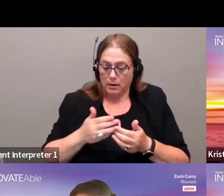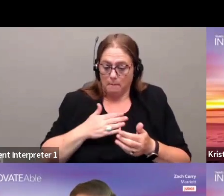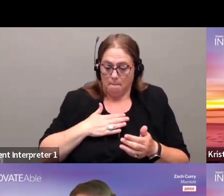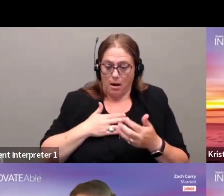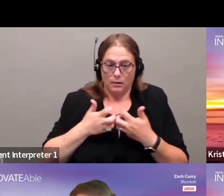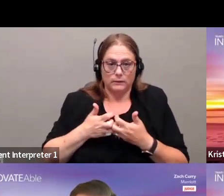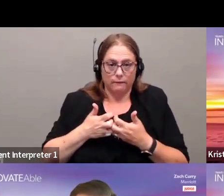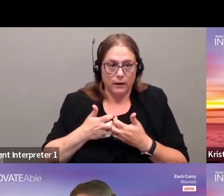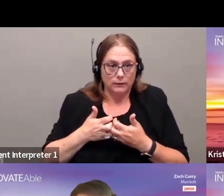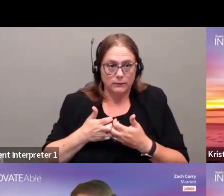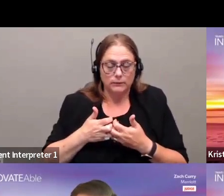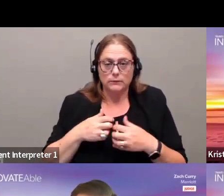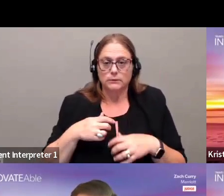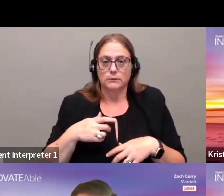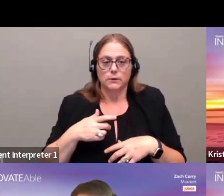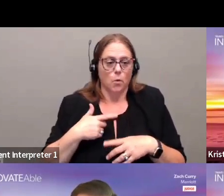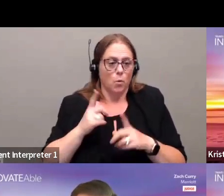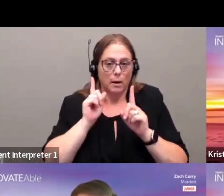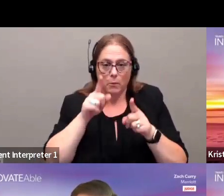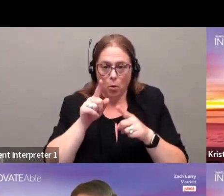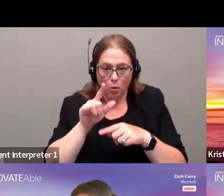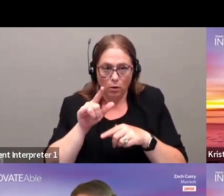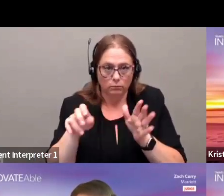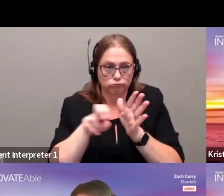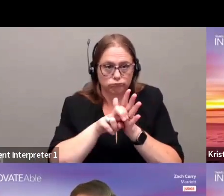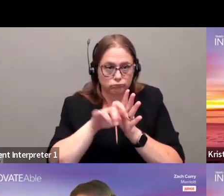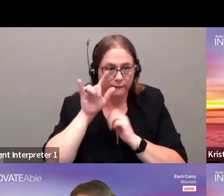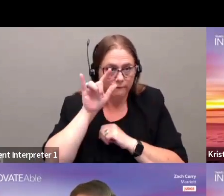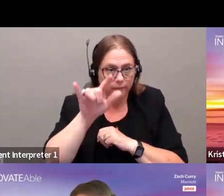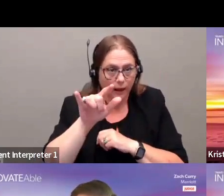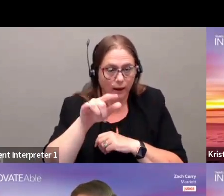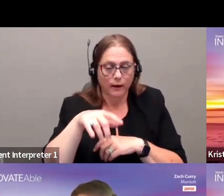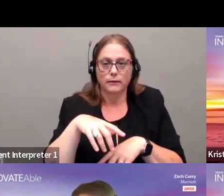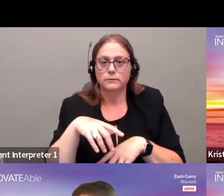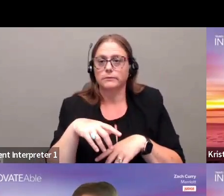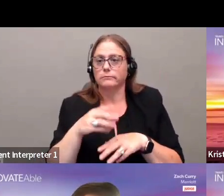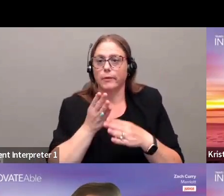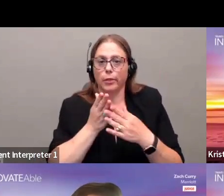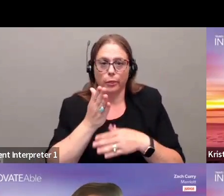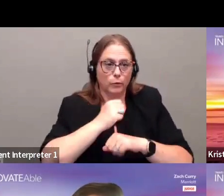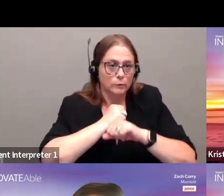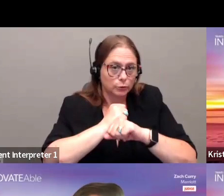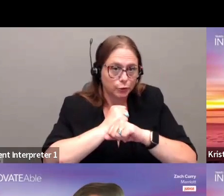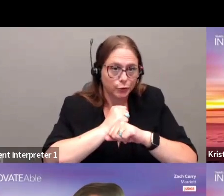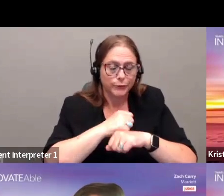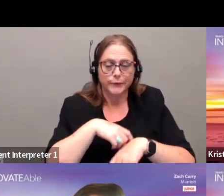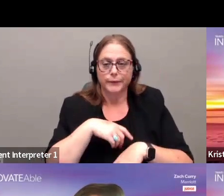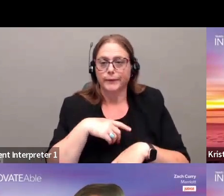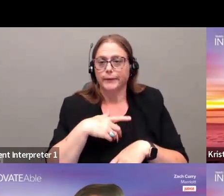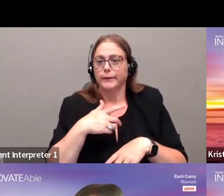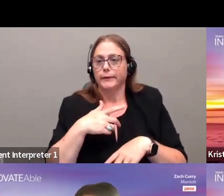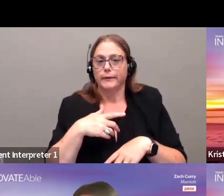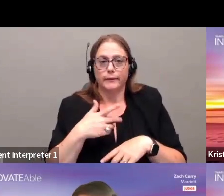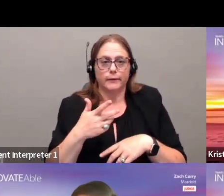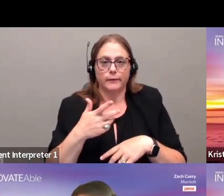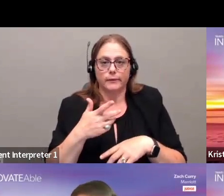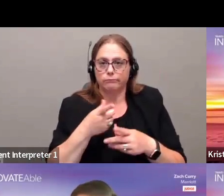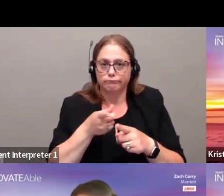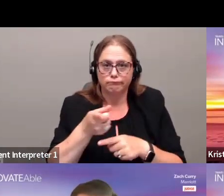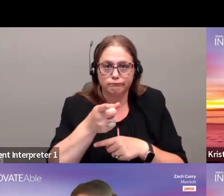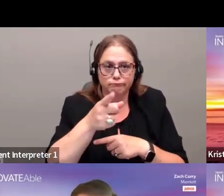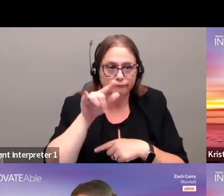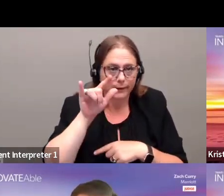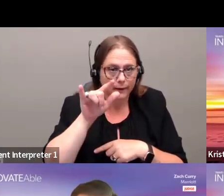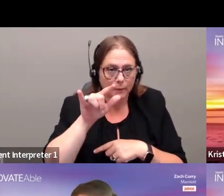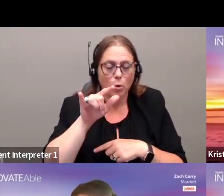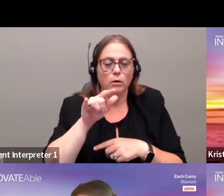to take a flight at the airport, get through security, get to your gate, working with the venues to make